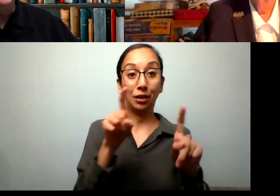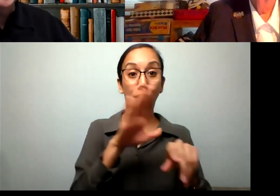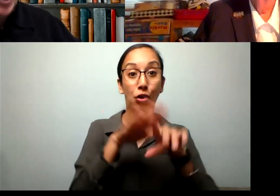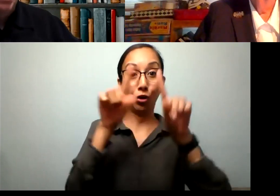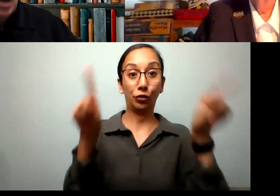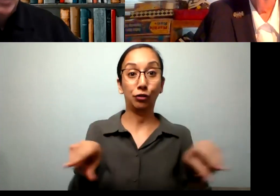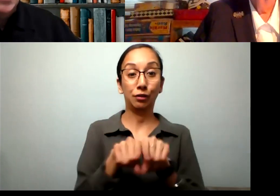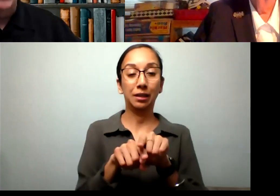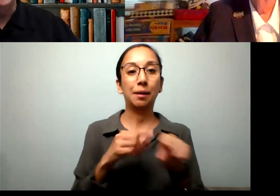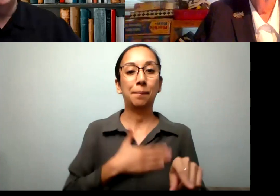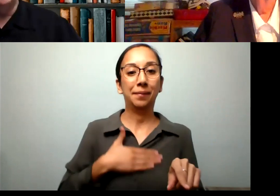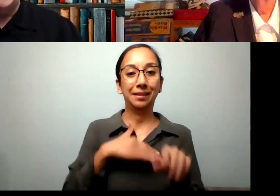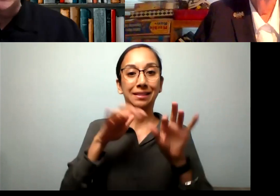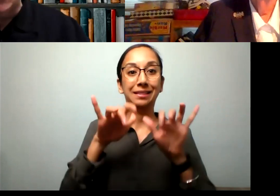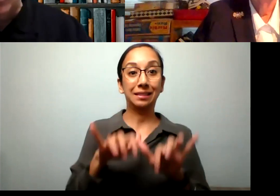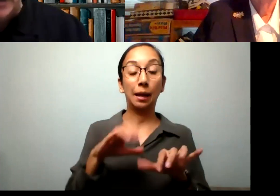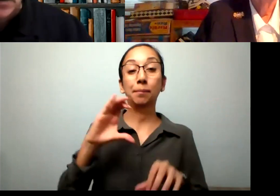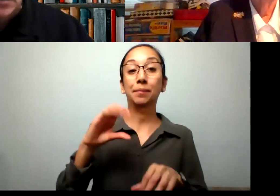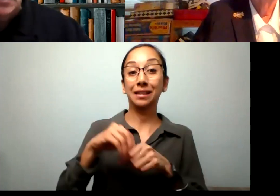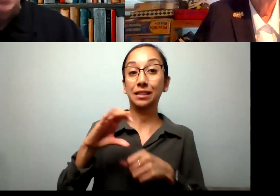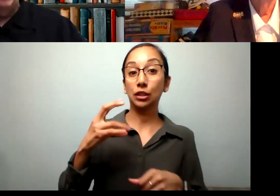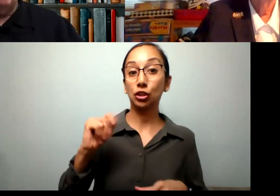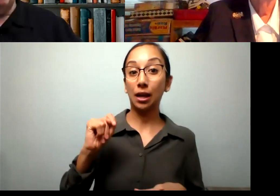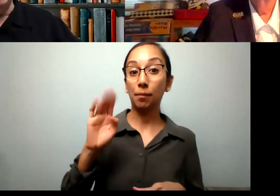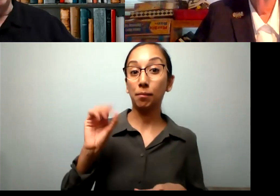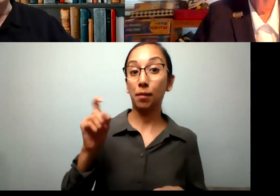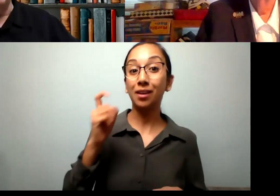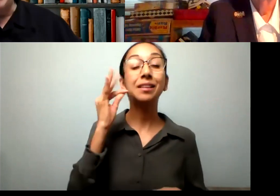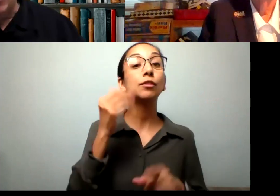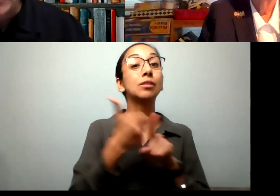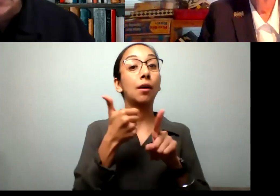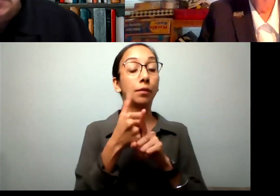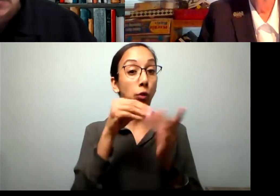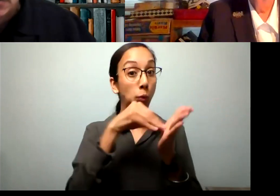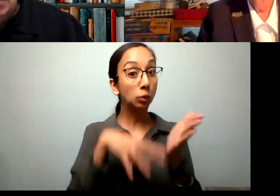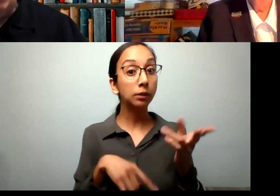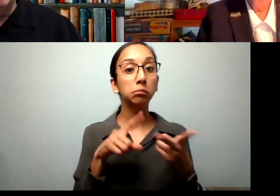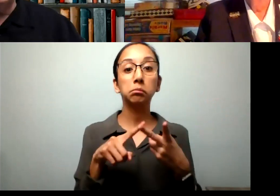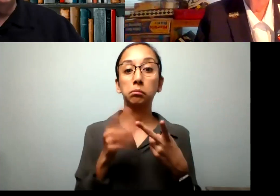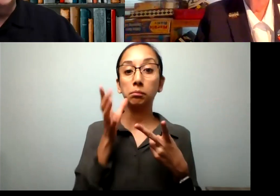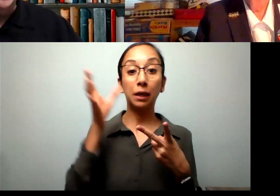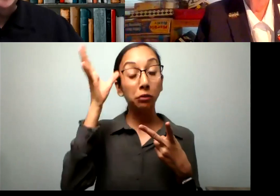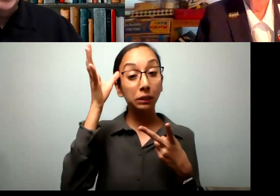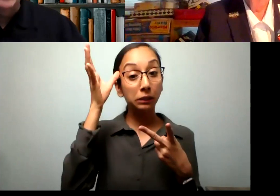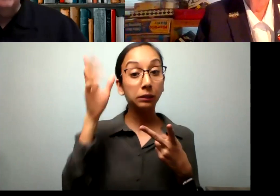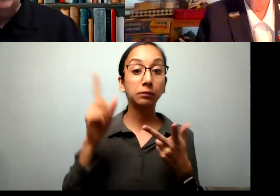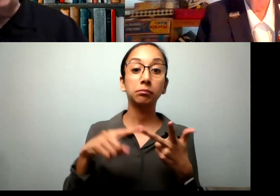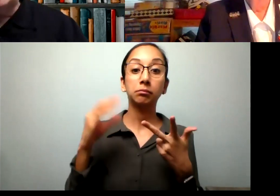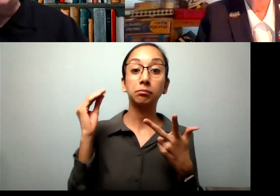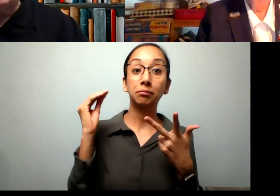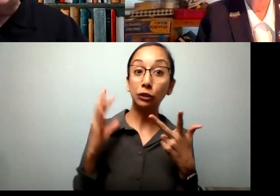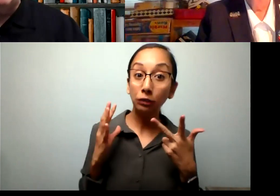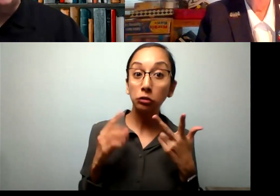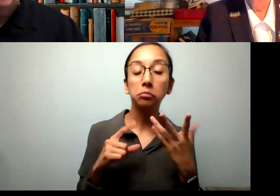type in the chat box if you are a student, or are you a parent? Are you an educator, or are